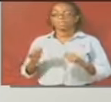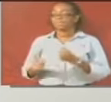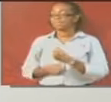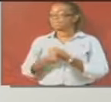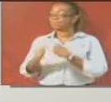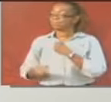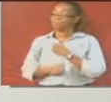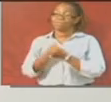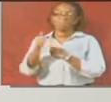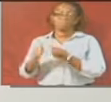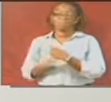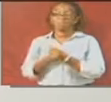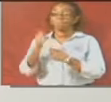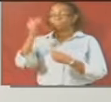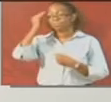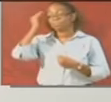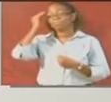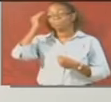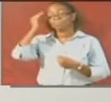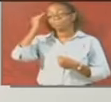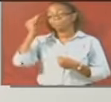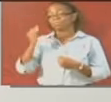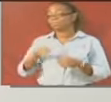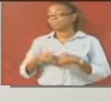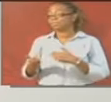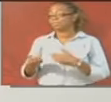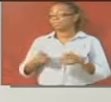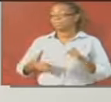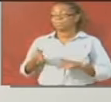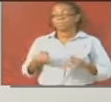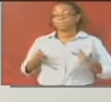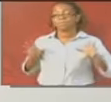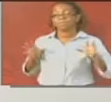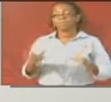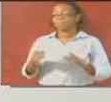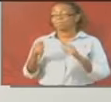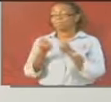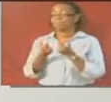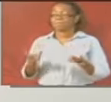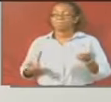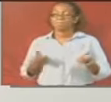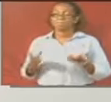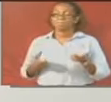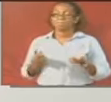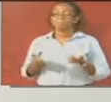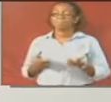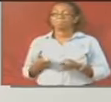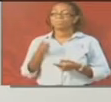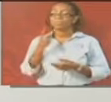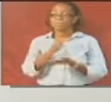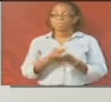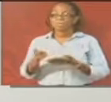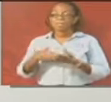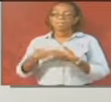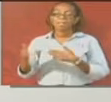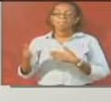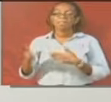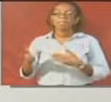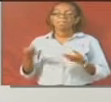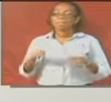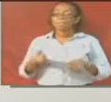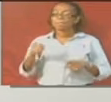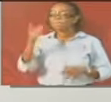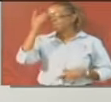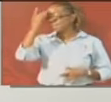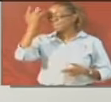pattern of increased cases after certain kinds of activities in the population, and our regulations, our attempts